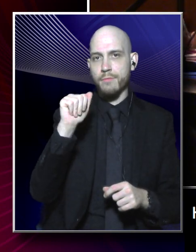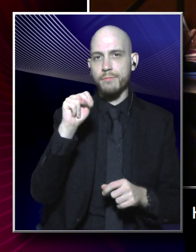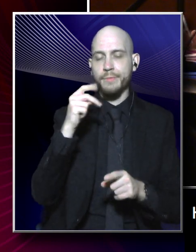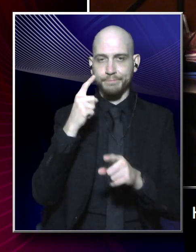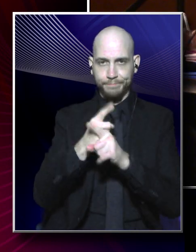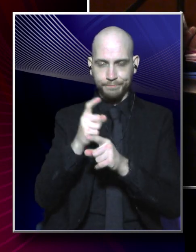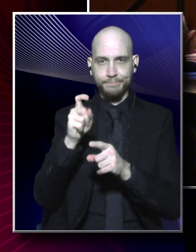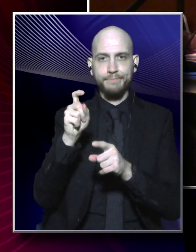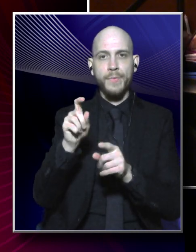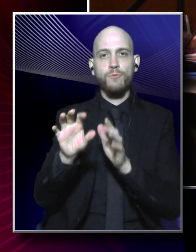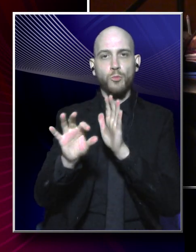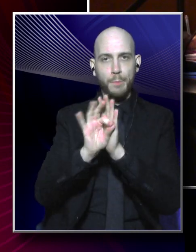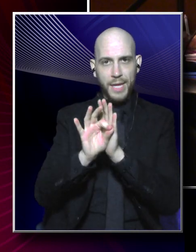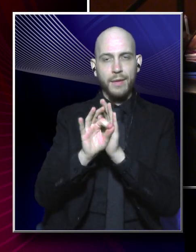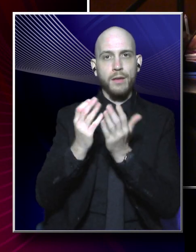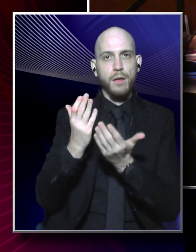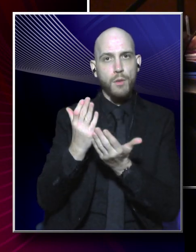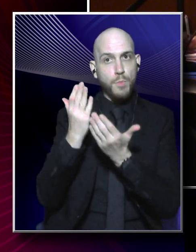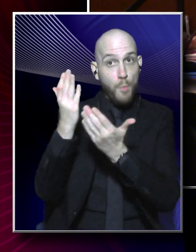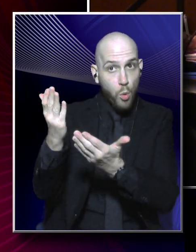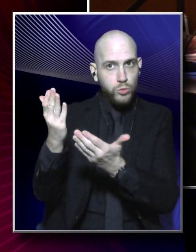right? Going through procurement, though.